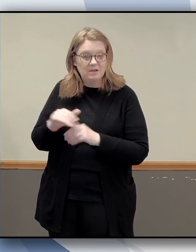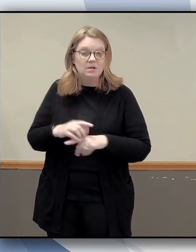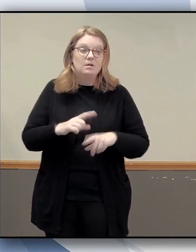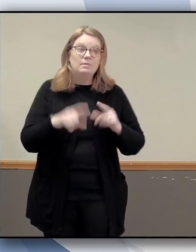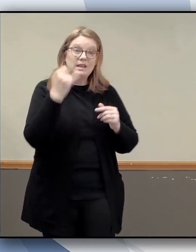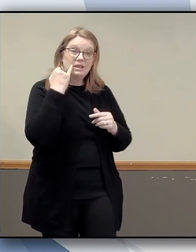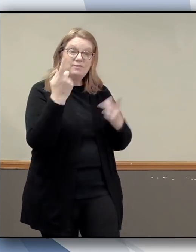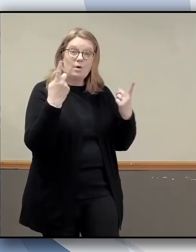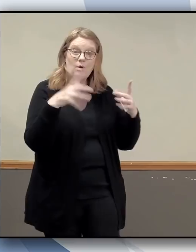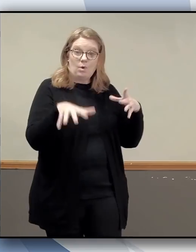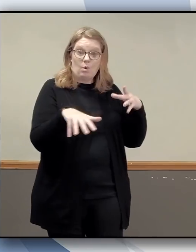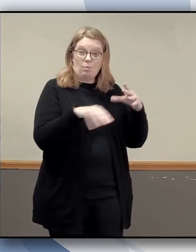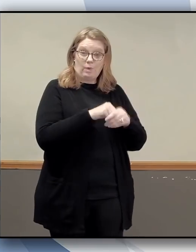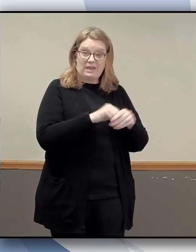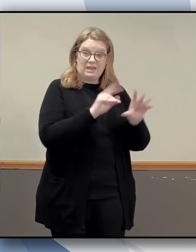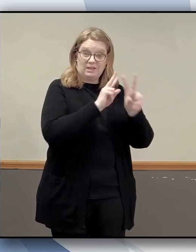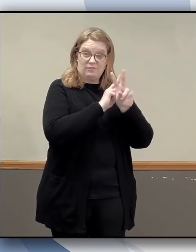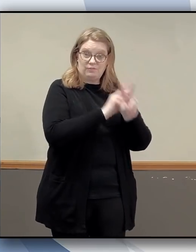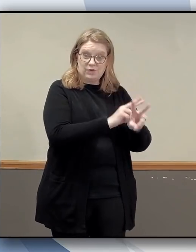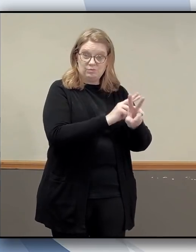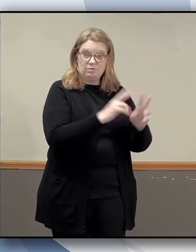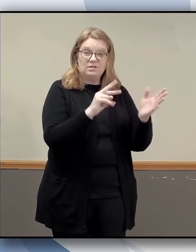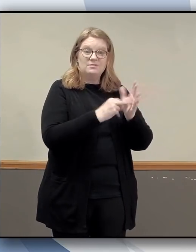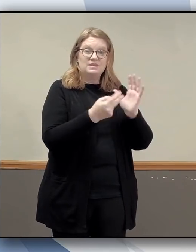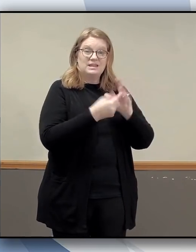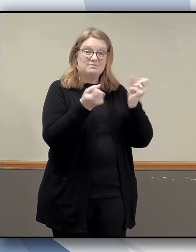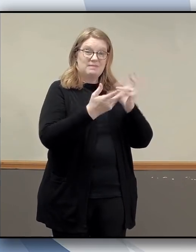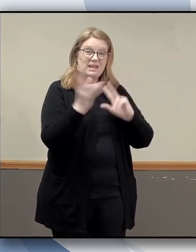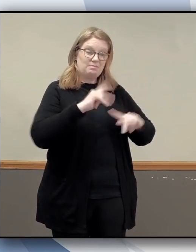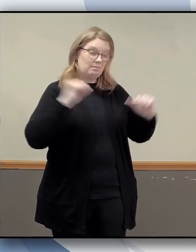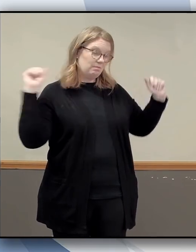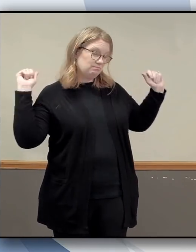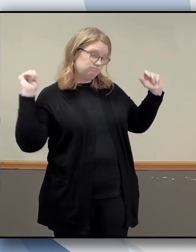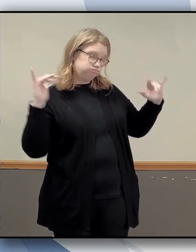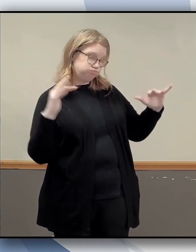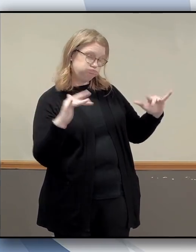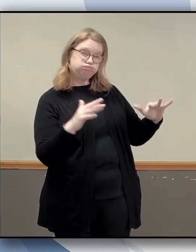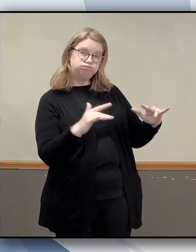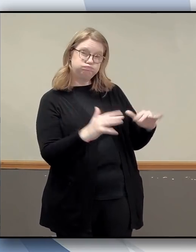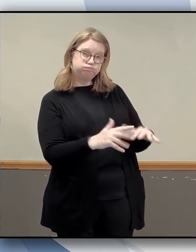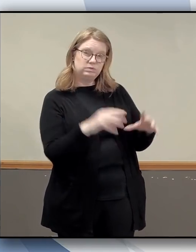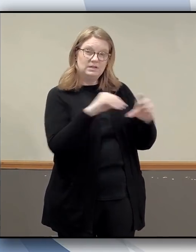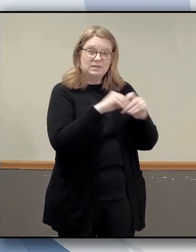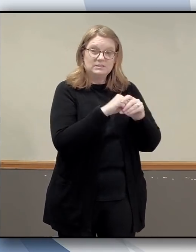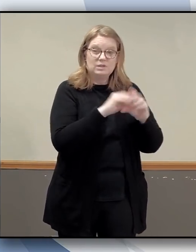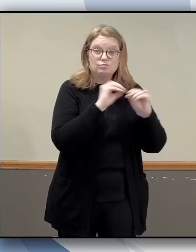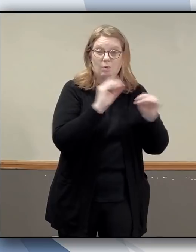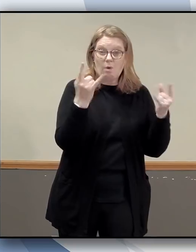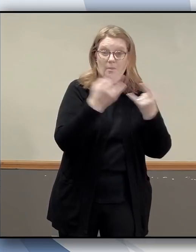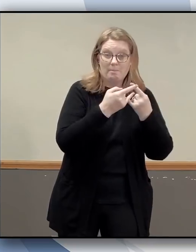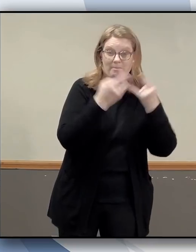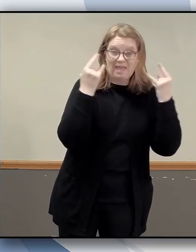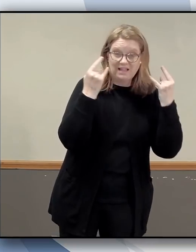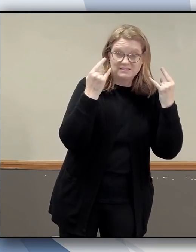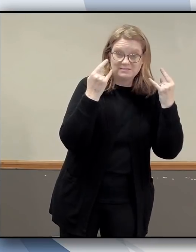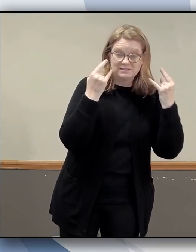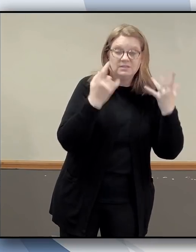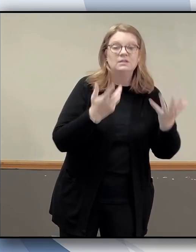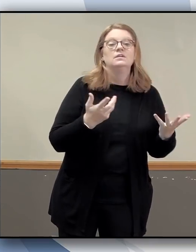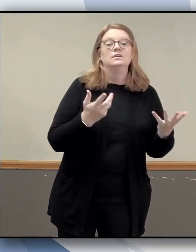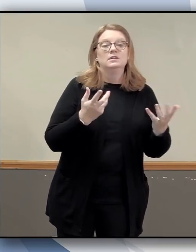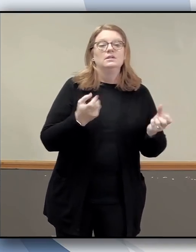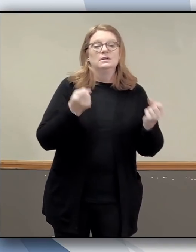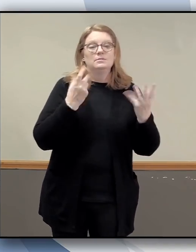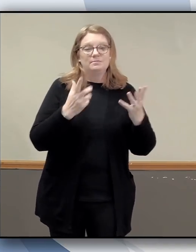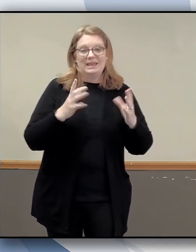one funeral might represent a large amount of if people were in a closed space, indoors, without masks, versus a number of customers